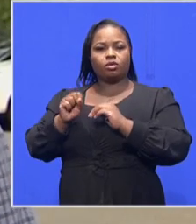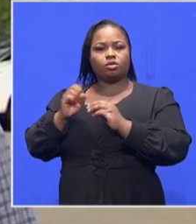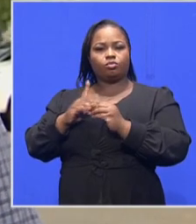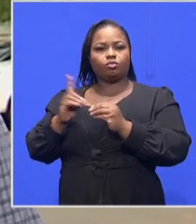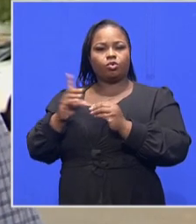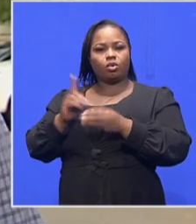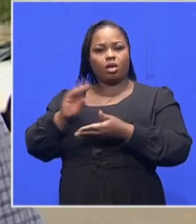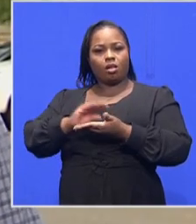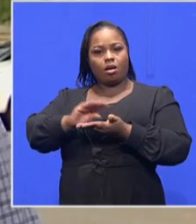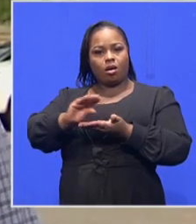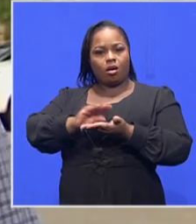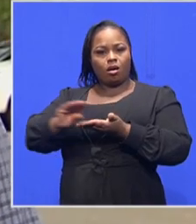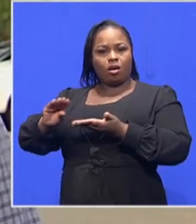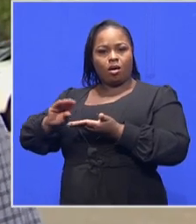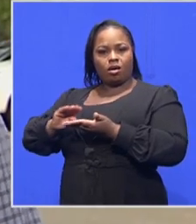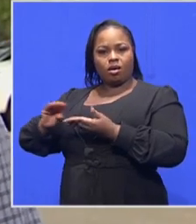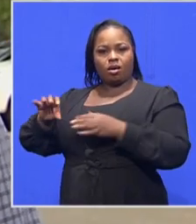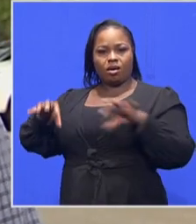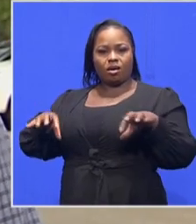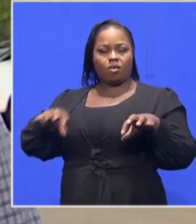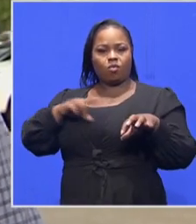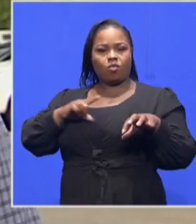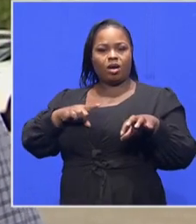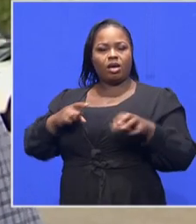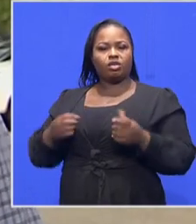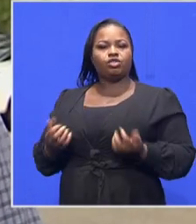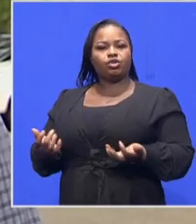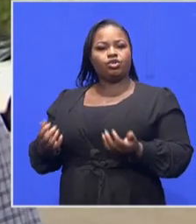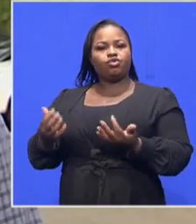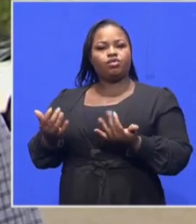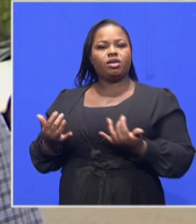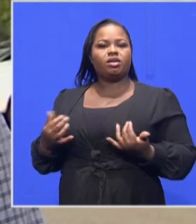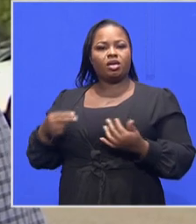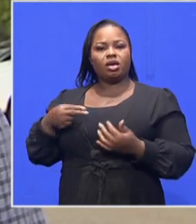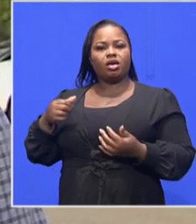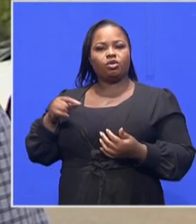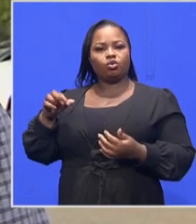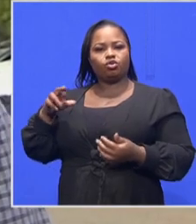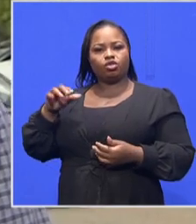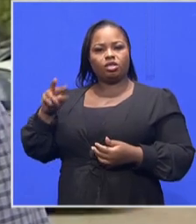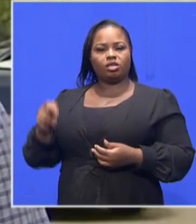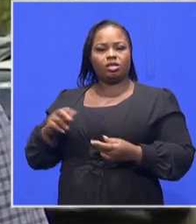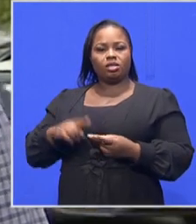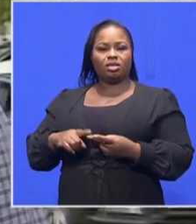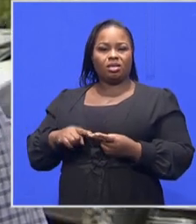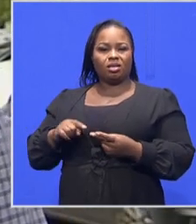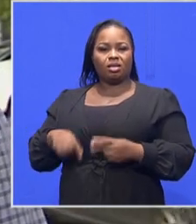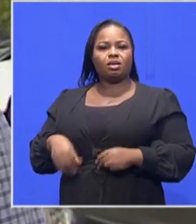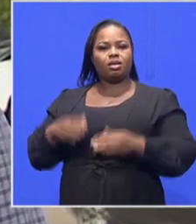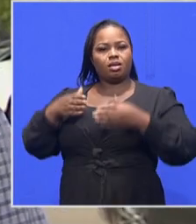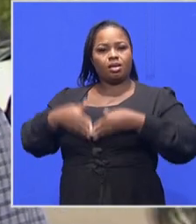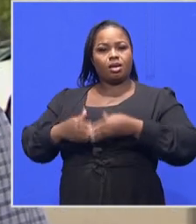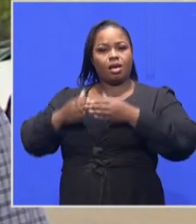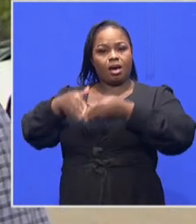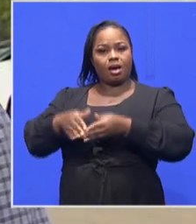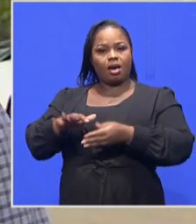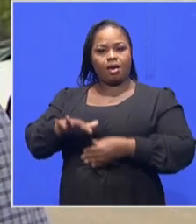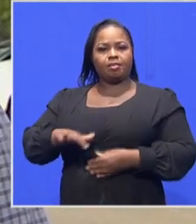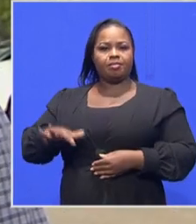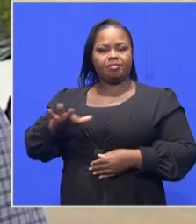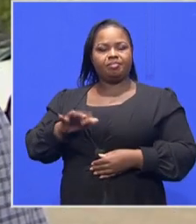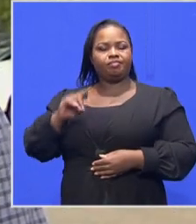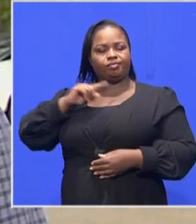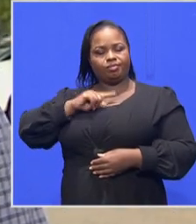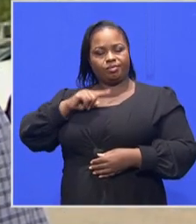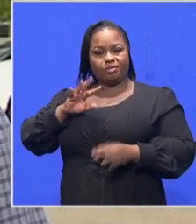those areas. Of course, it's the green hydrogen project and the Boegoebaai harbor. Of course, the plan is to everything that